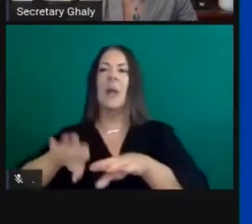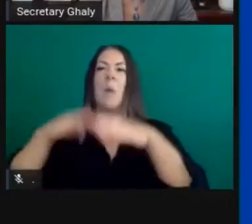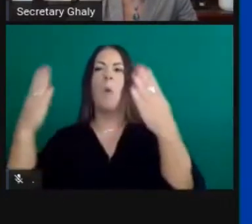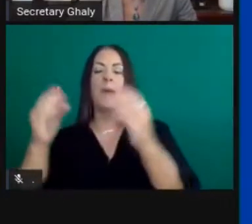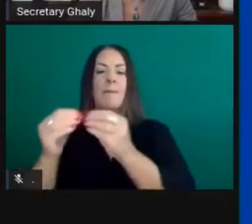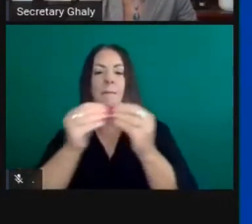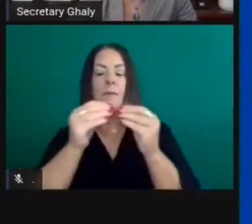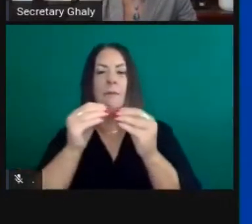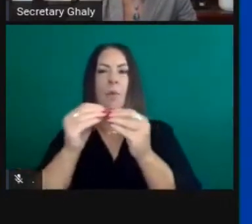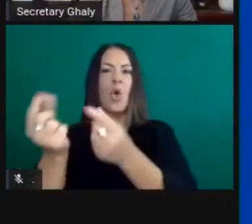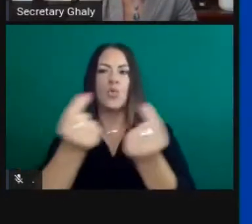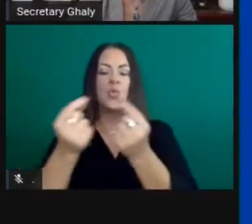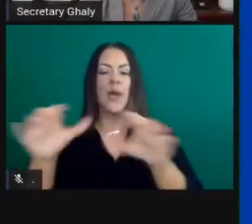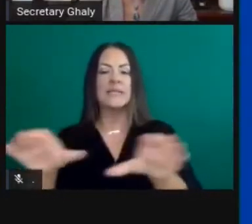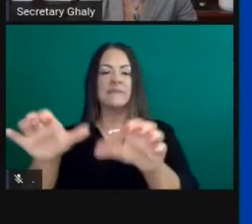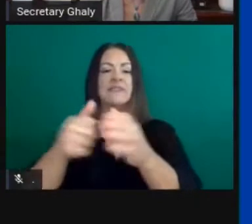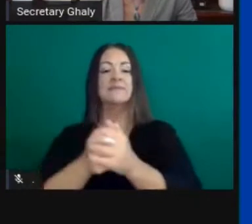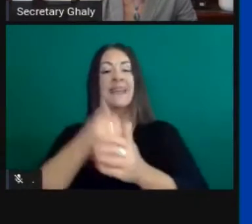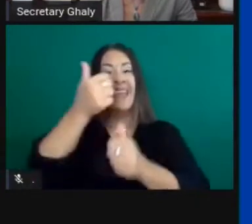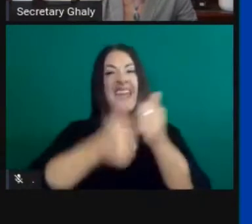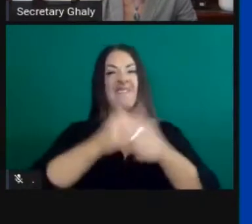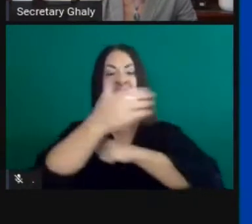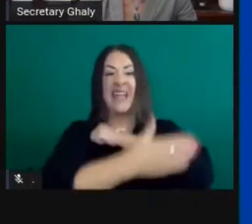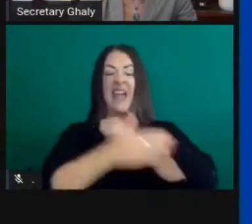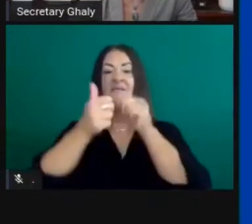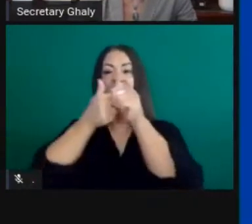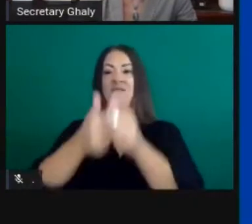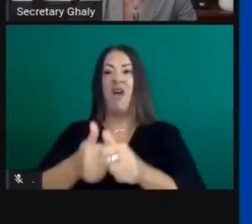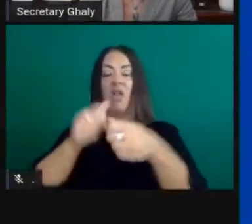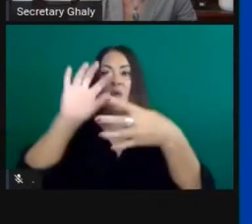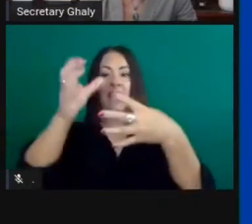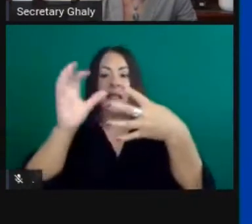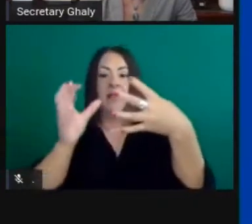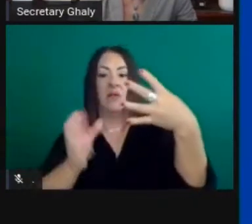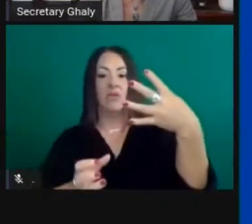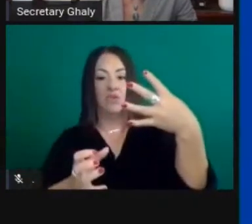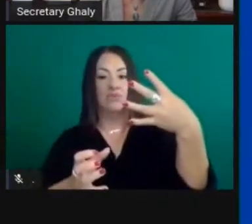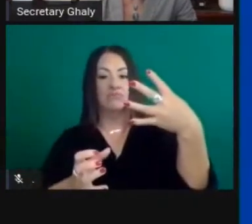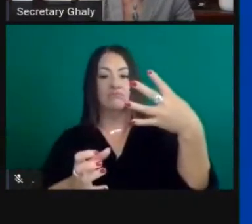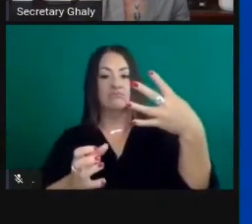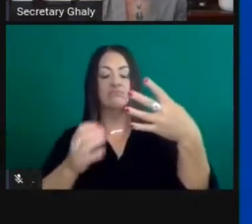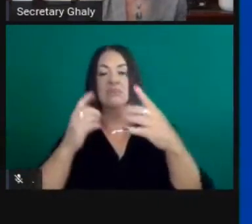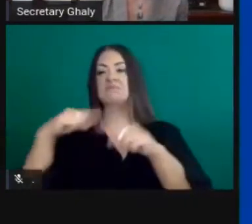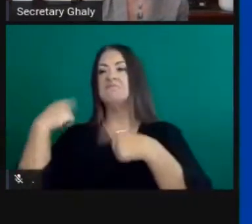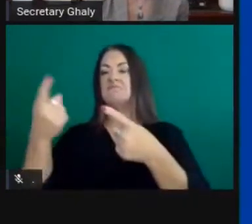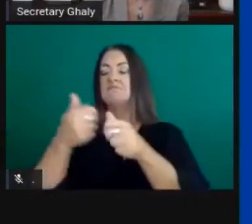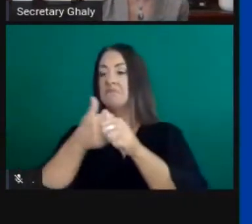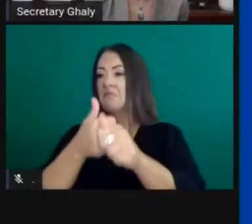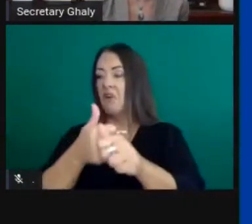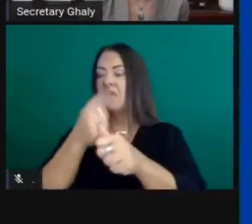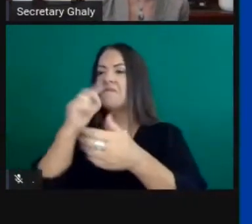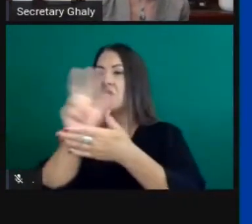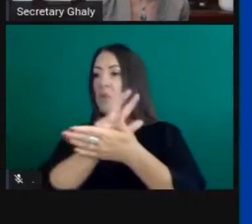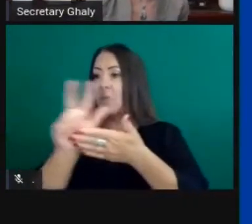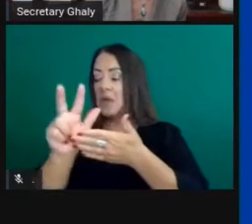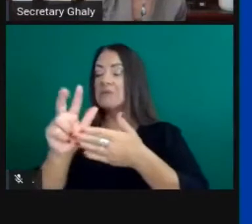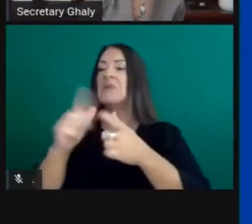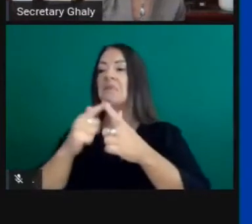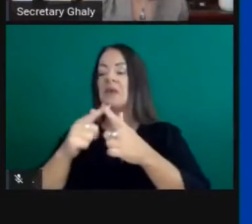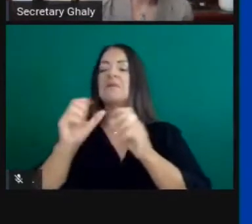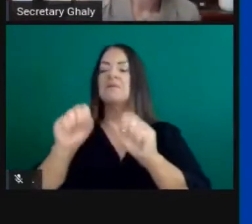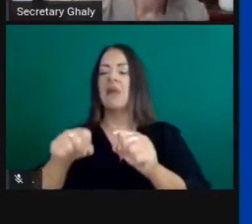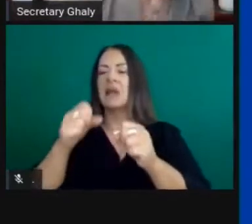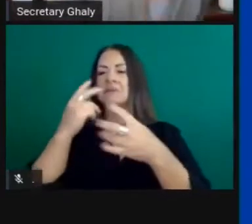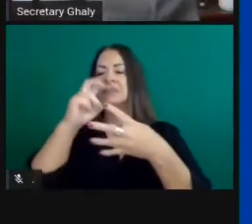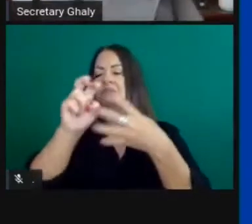to a tier based on its test positivity and adjusted case rate for tier assignment, including metrics from the last 3 weeks. And from here, I'm going to turn this back over to Secretary